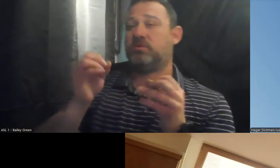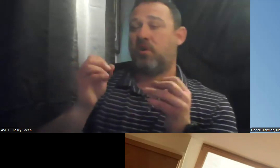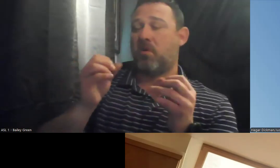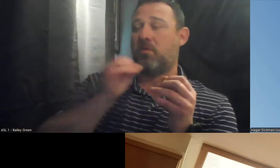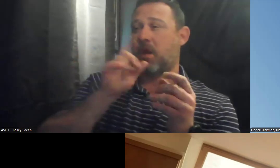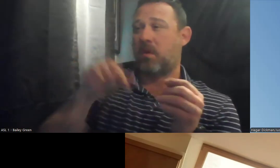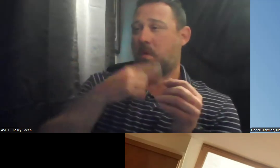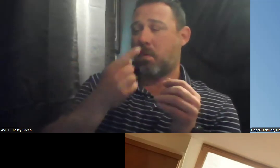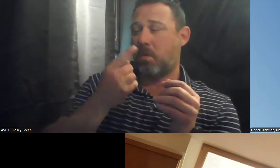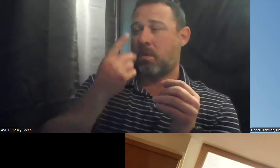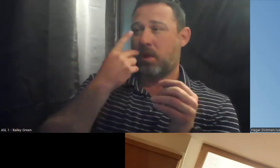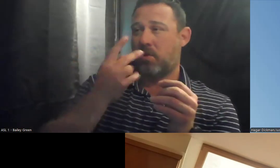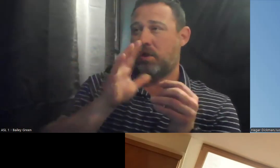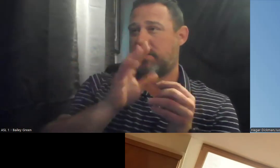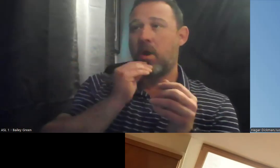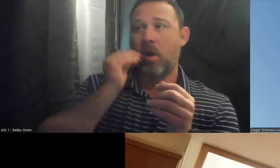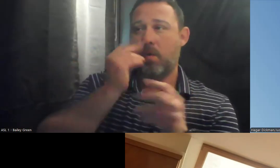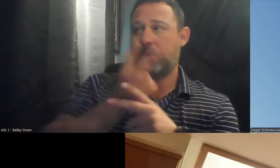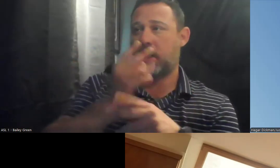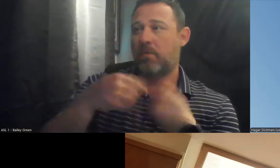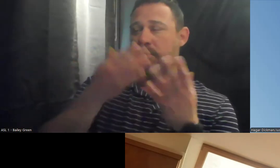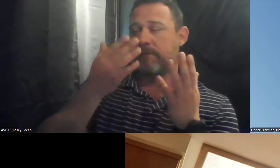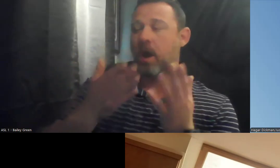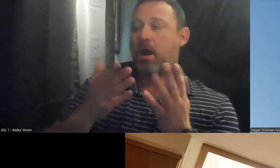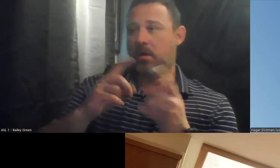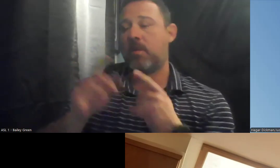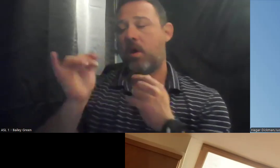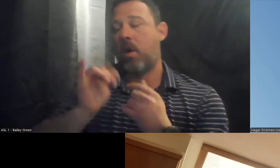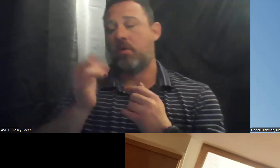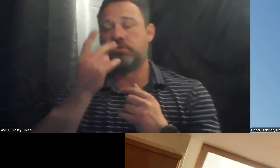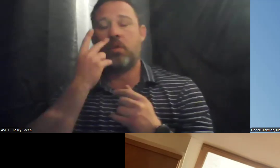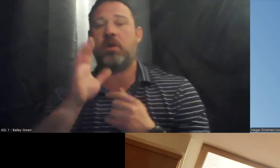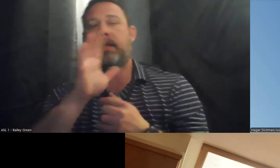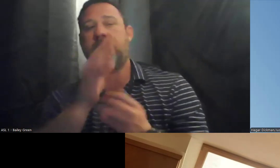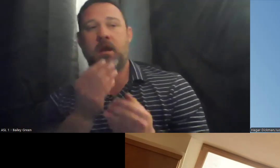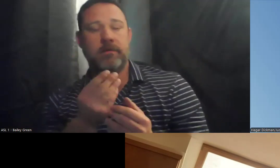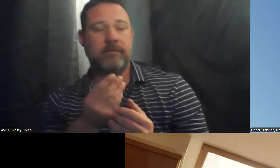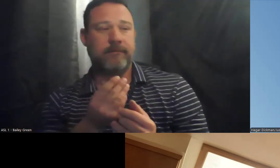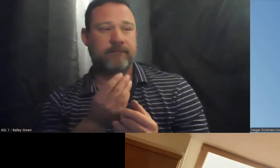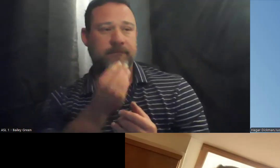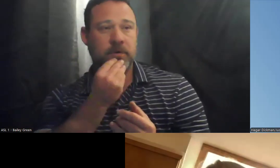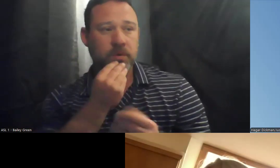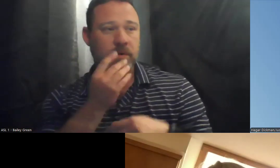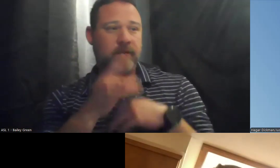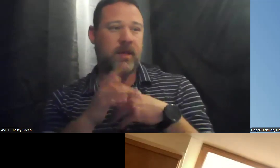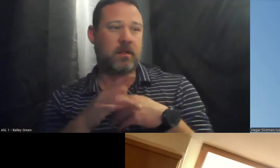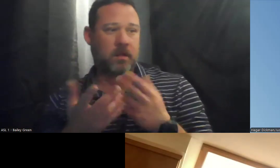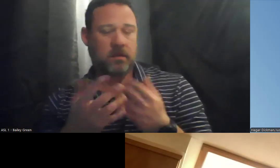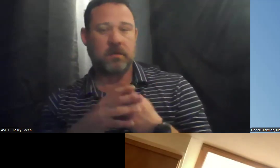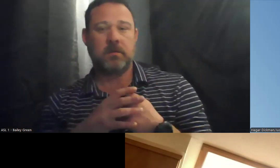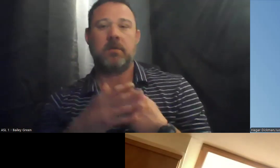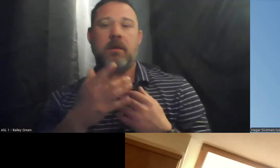only are they looking at their home care providers, but they're also looking at their food, availability of food,